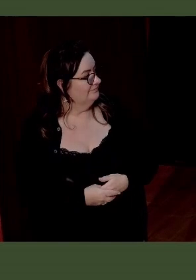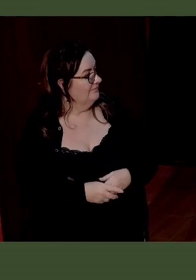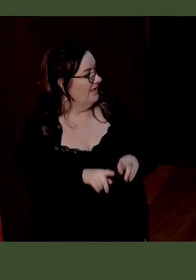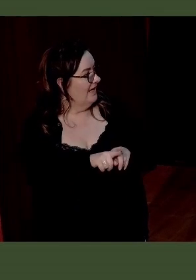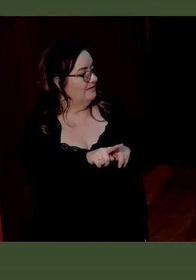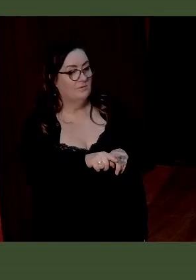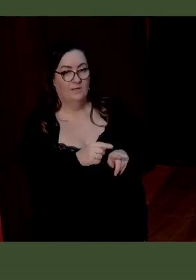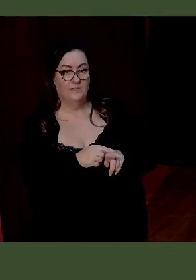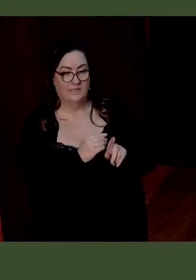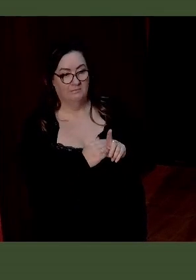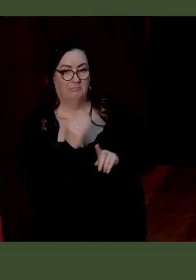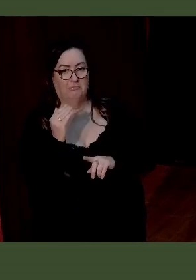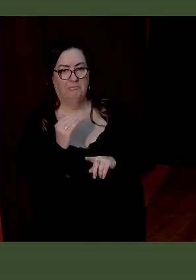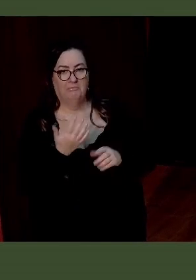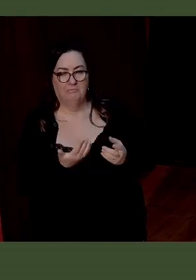We also scaled up.